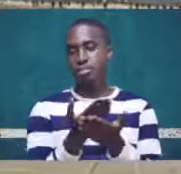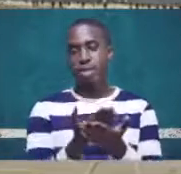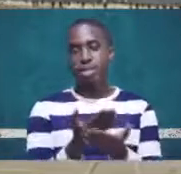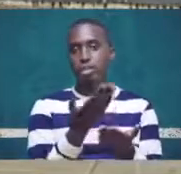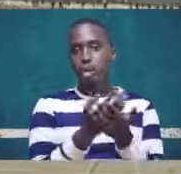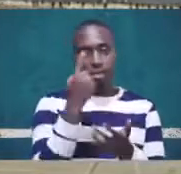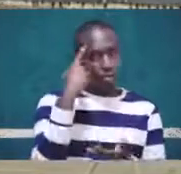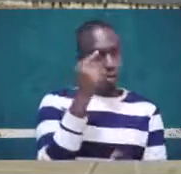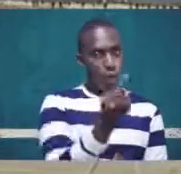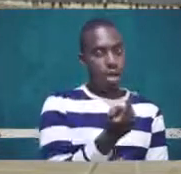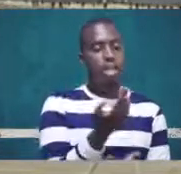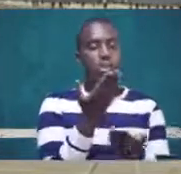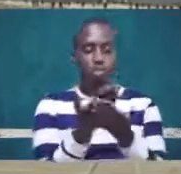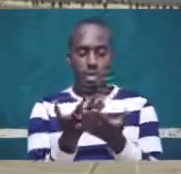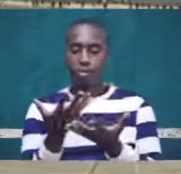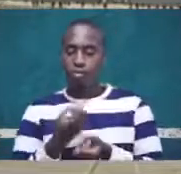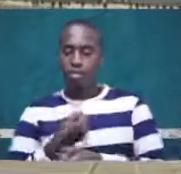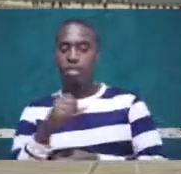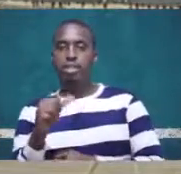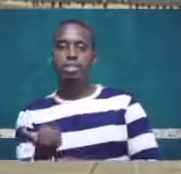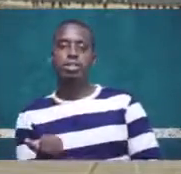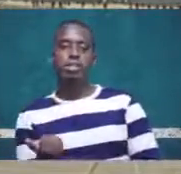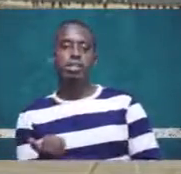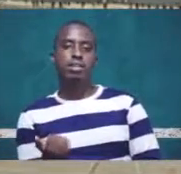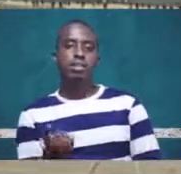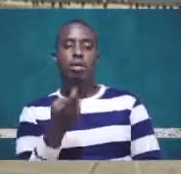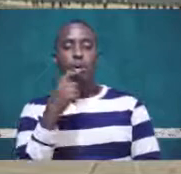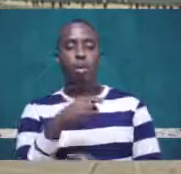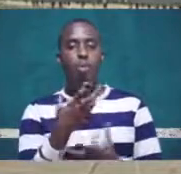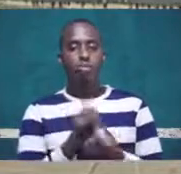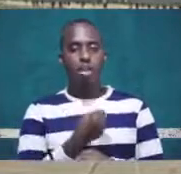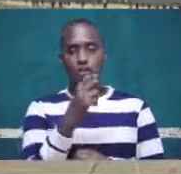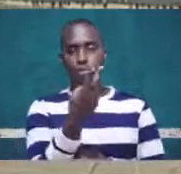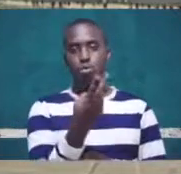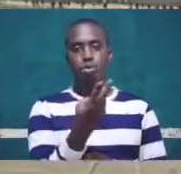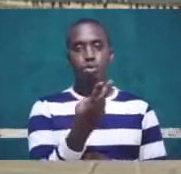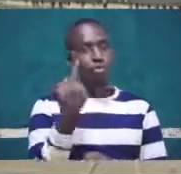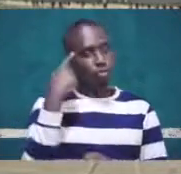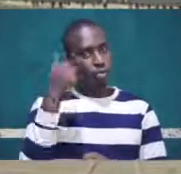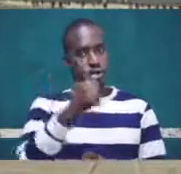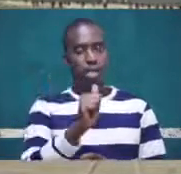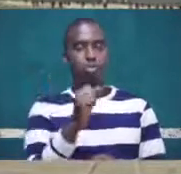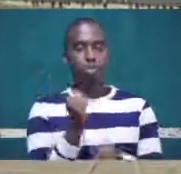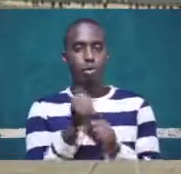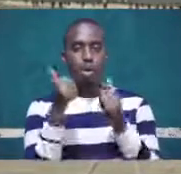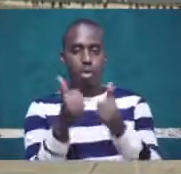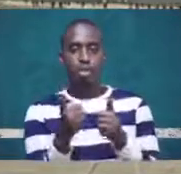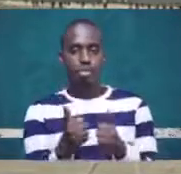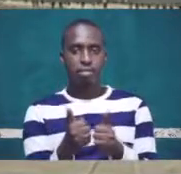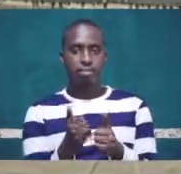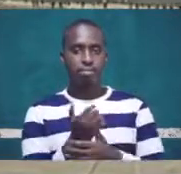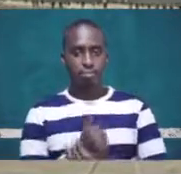one requests the demand of the other. So you must have the two for them to function perfectly or very